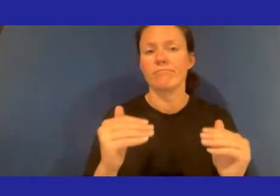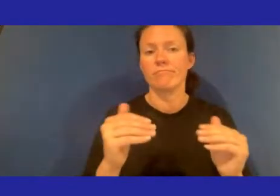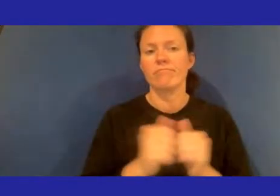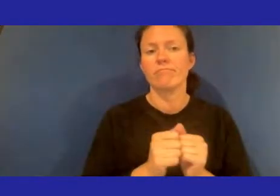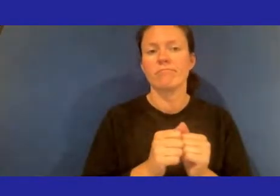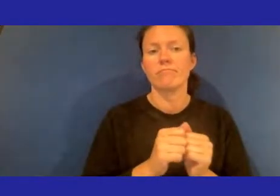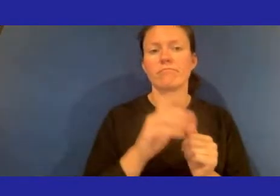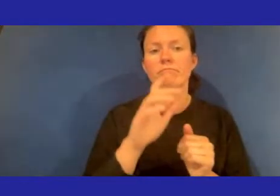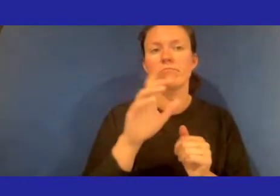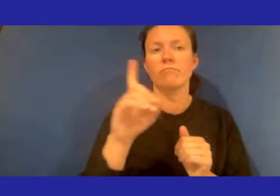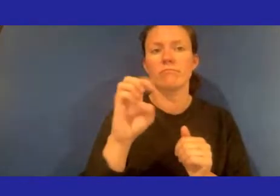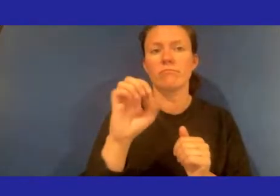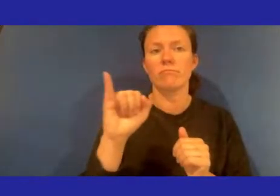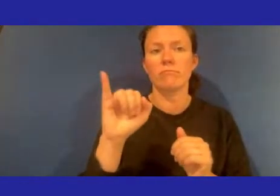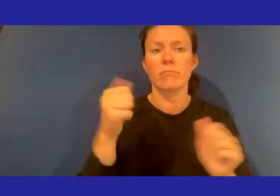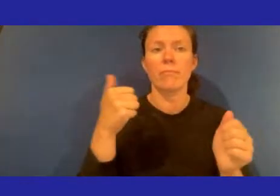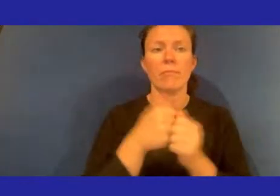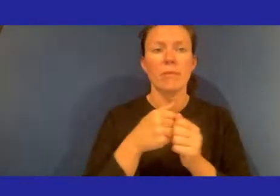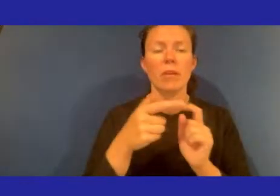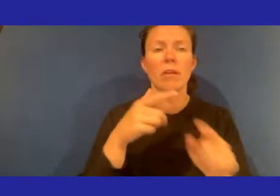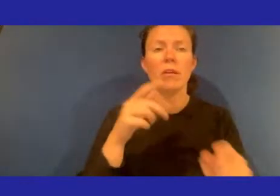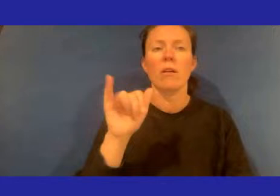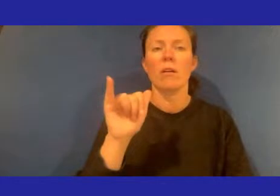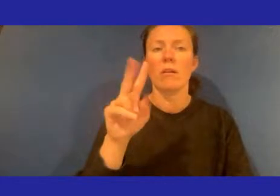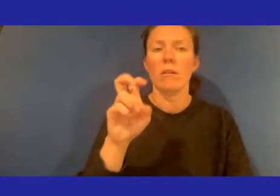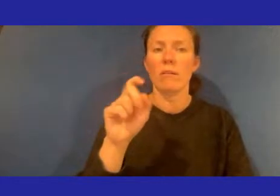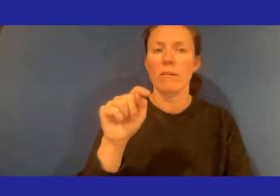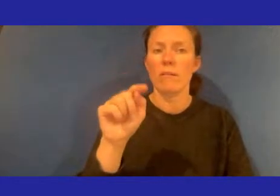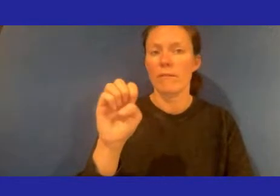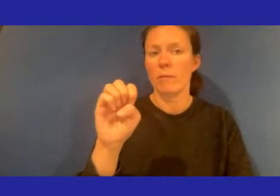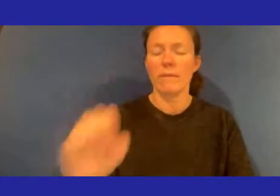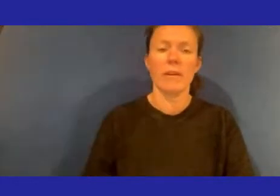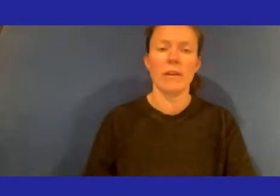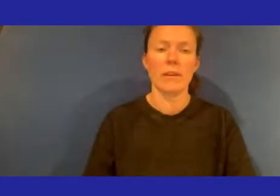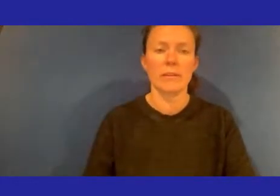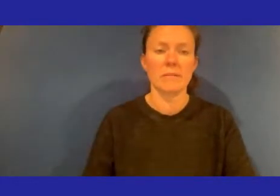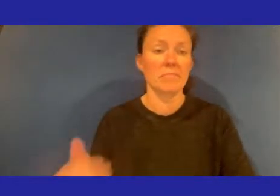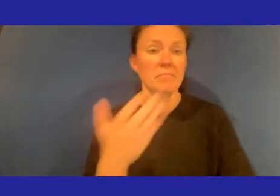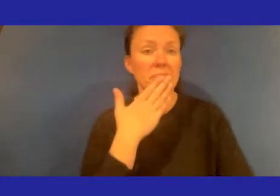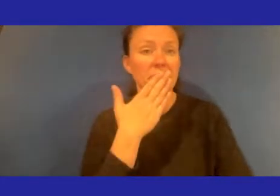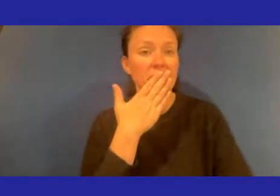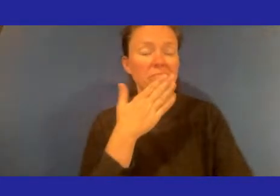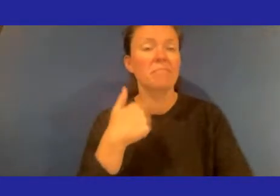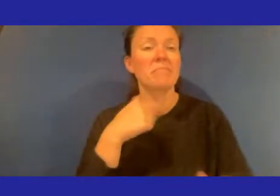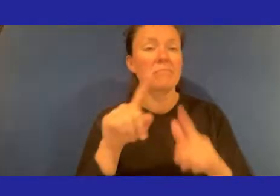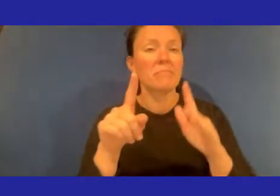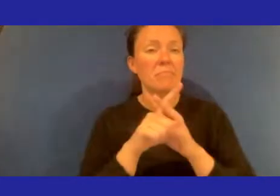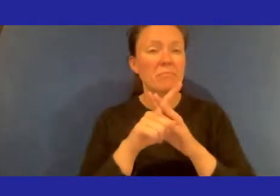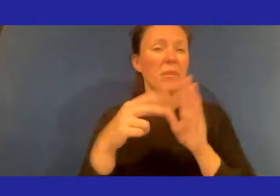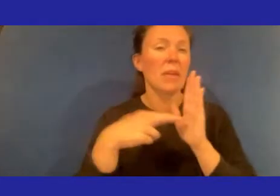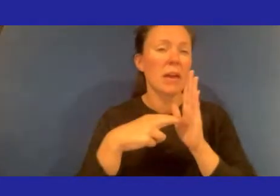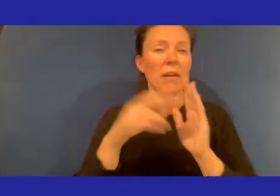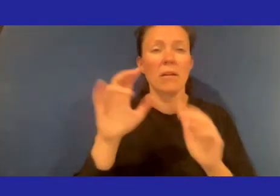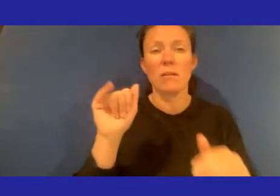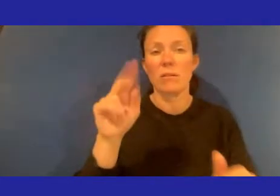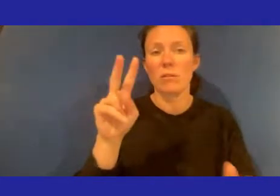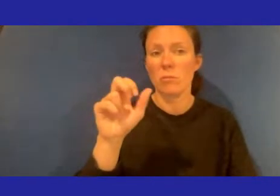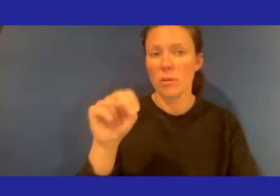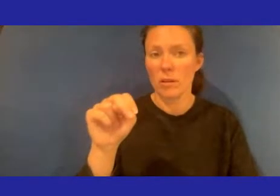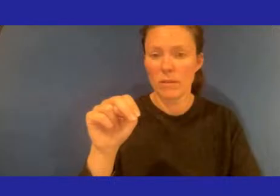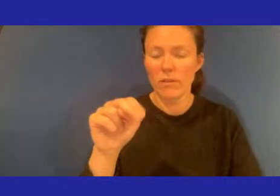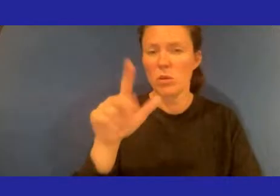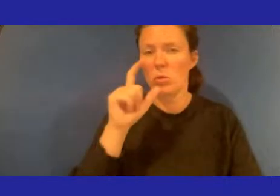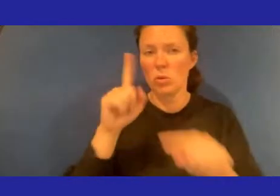inclusion update from Yvette Villanueva. Thank you. I am here on behalf of Ibelis Mendez Justiano, who could not be with